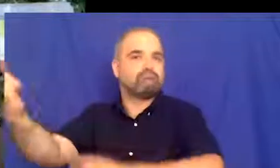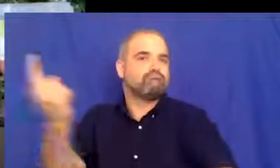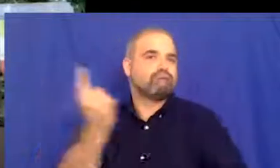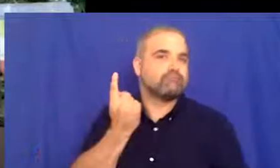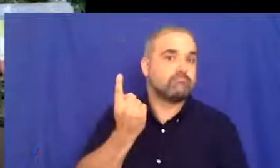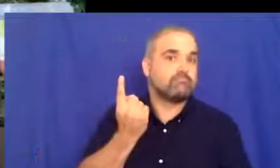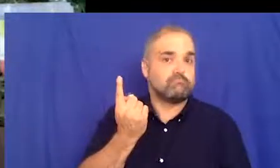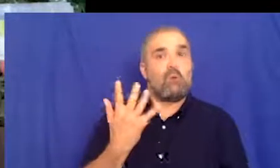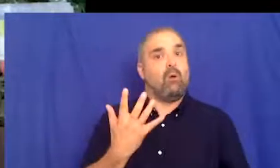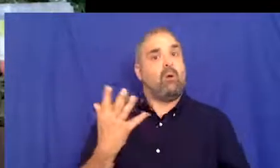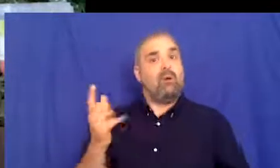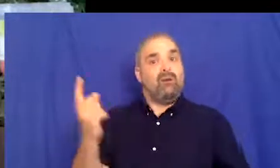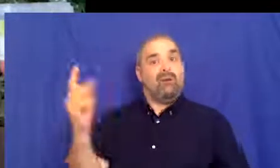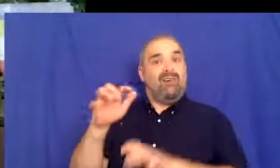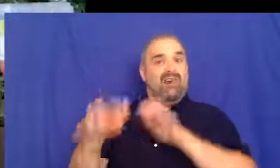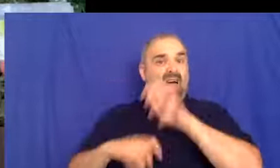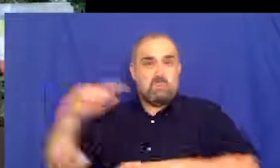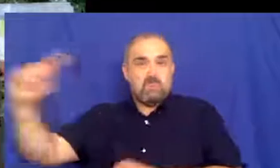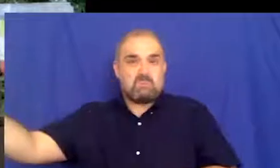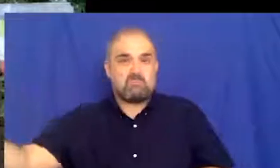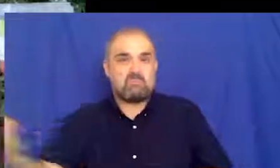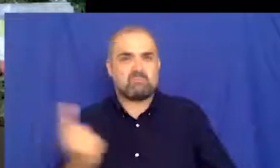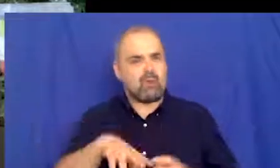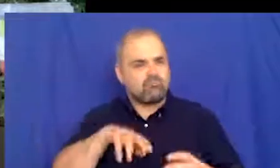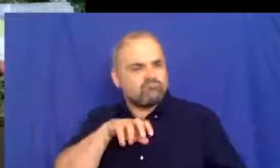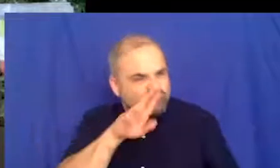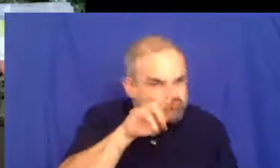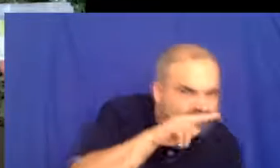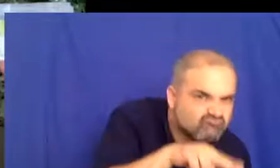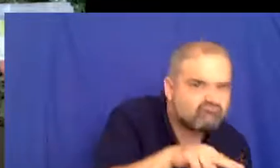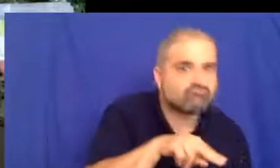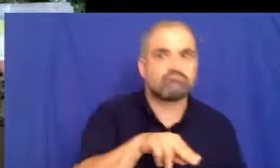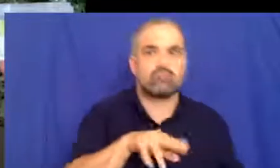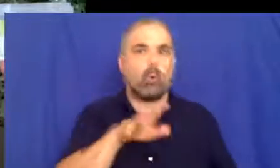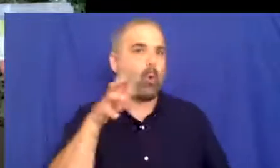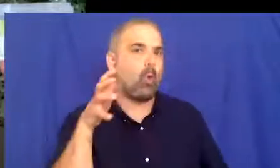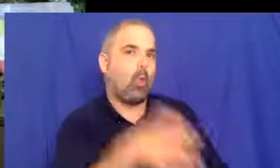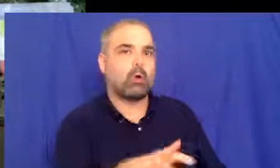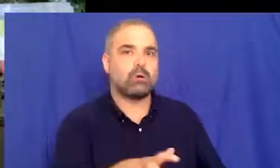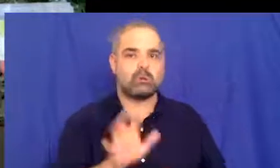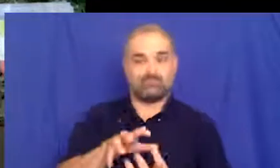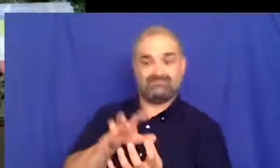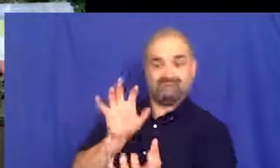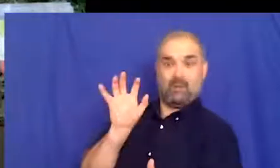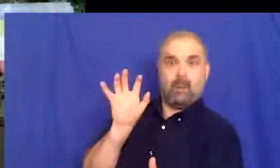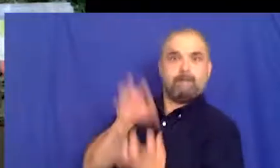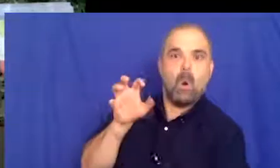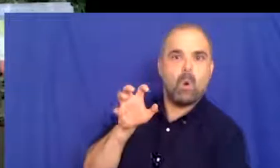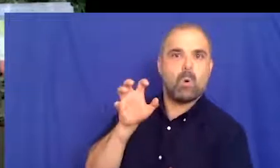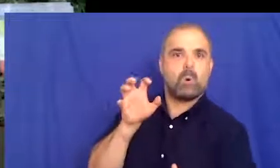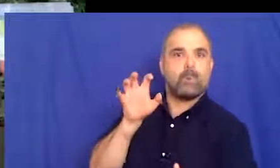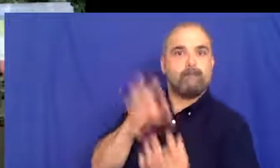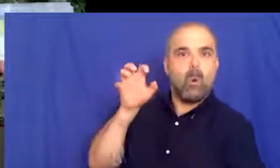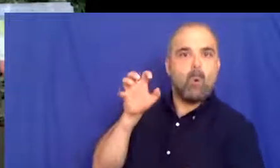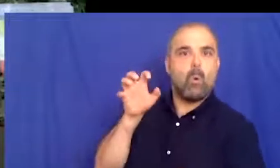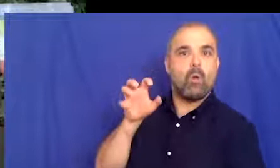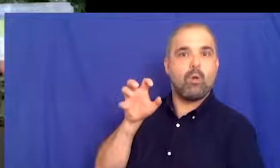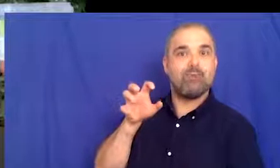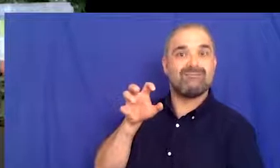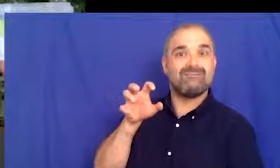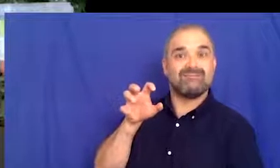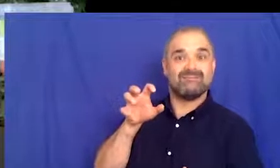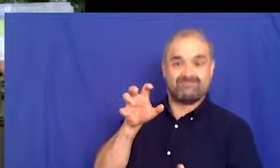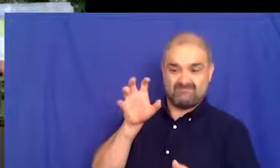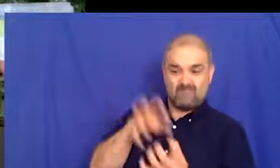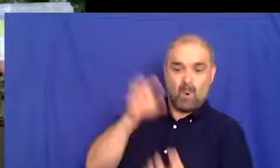Now, if an animal did come up to him close enough to kind of stick their paw in or stick their nose in, he can actually snap shut on them. And he can either catch their